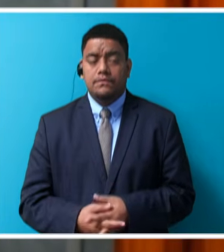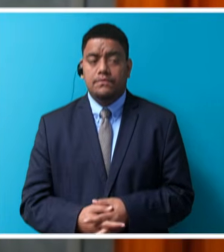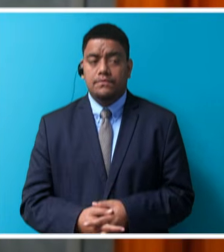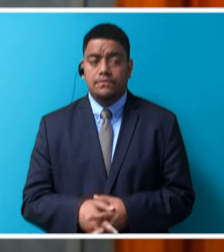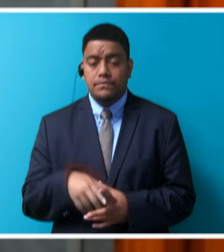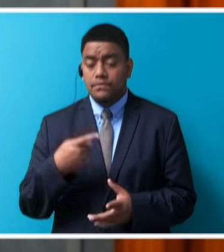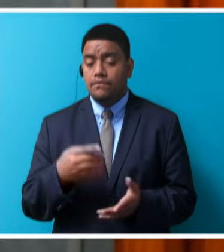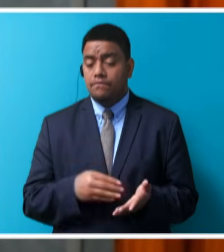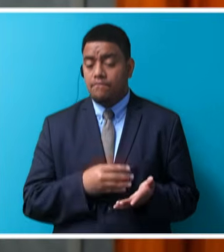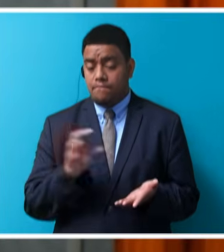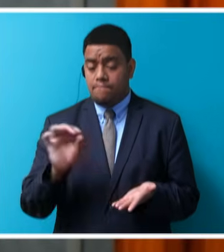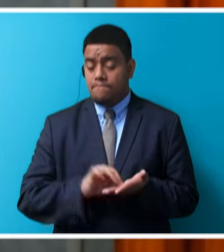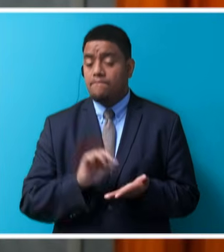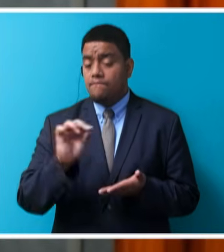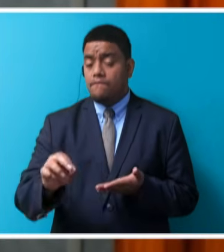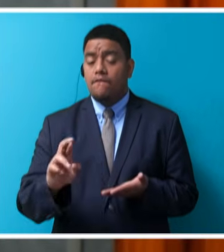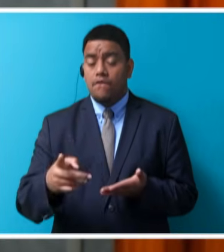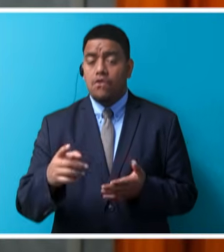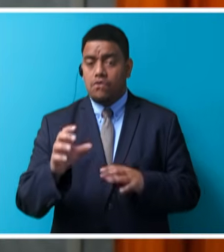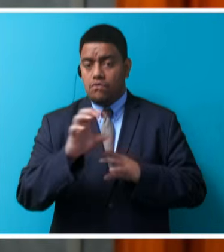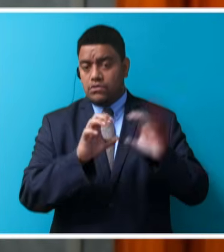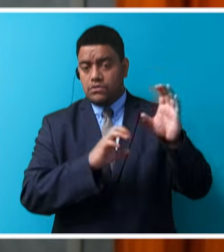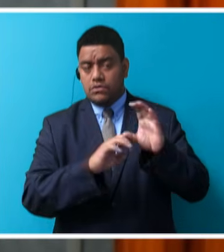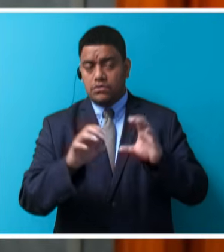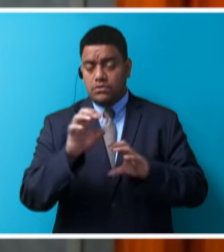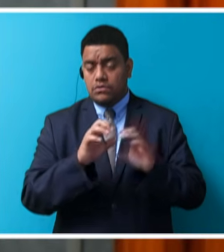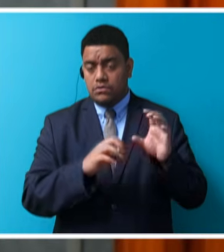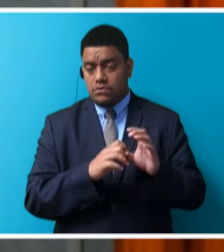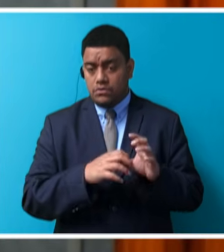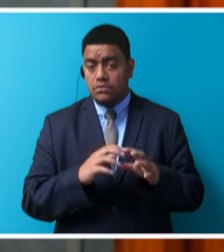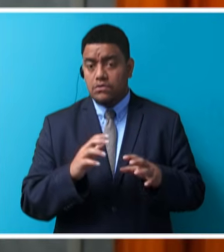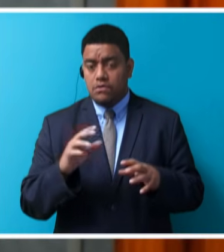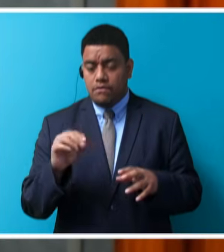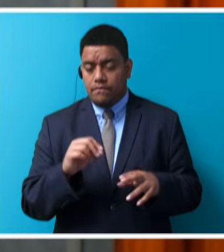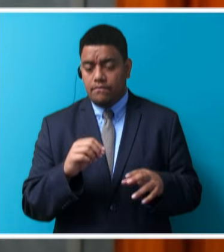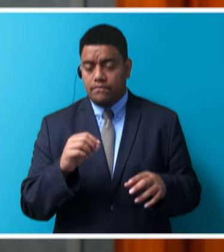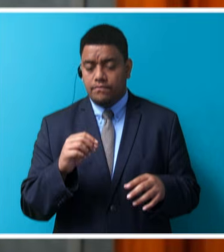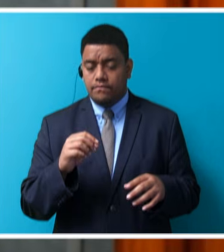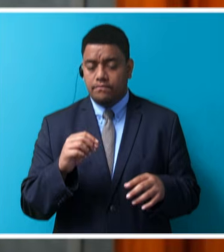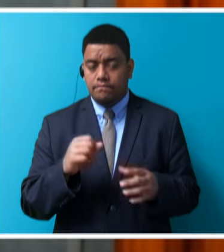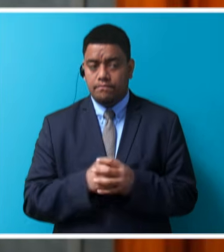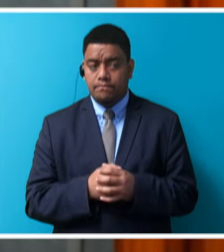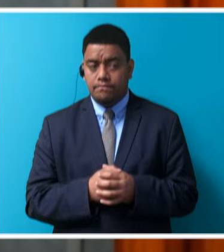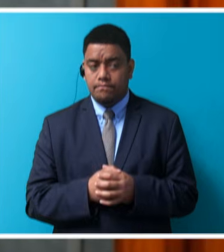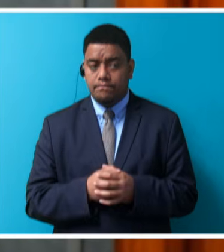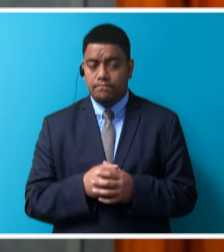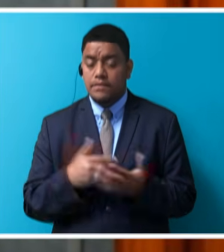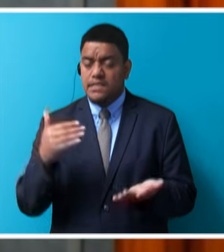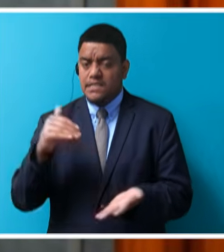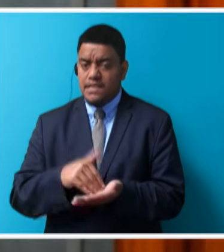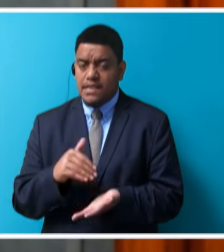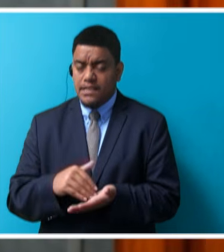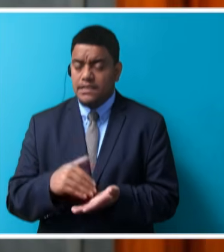has been allocated for the construction and the retrofitting of evacuation centers,